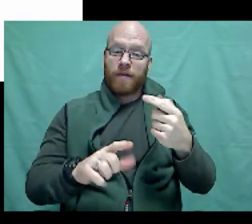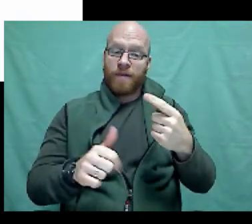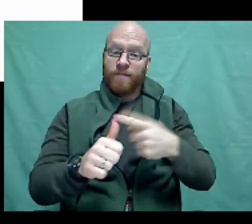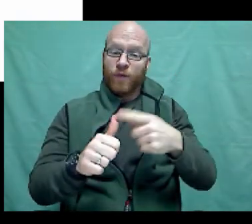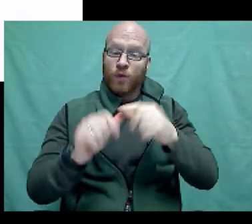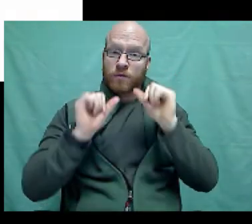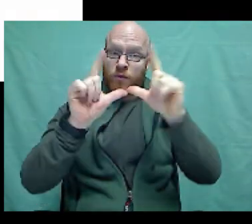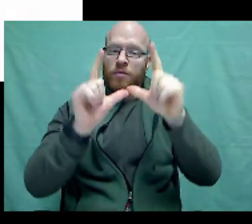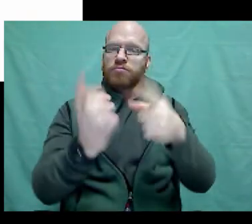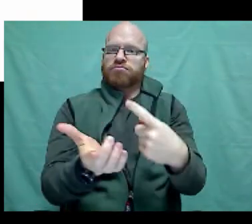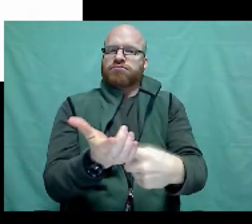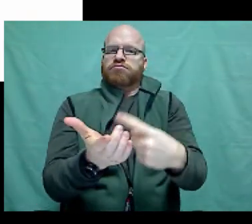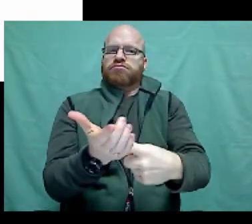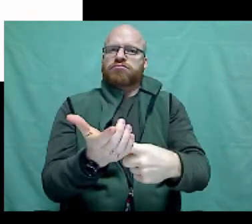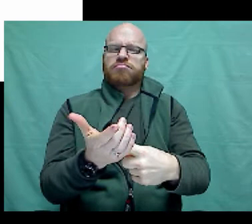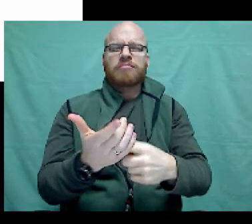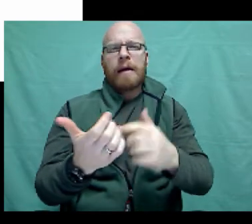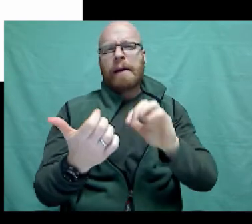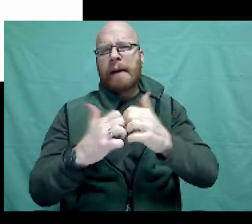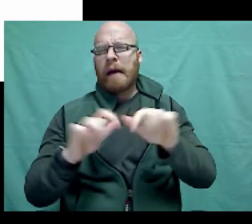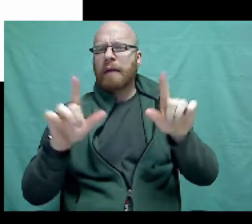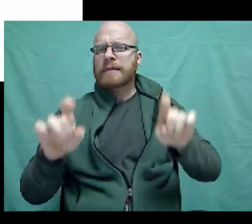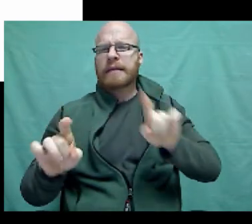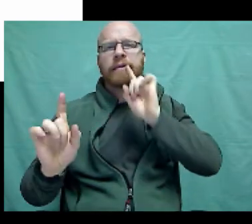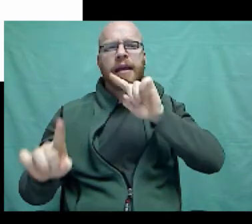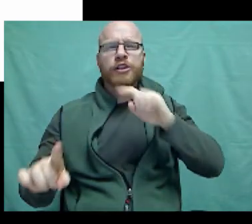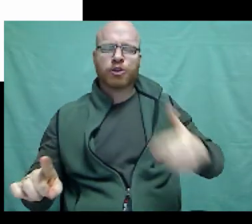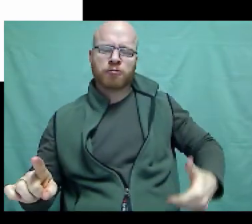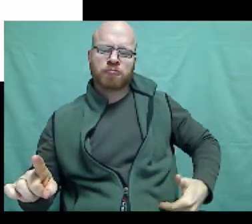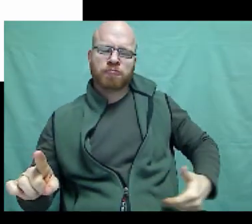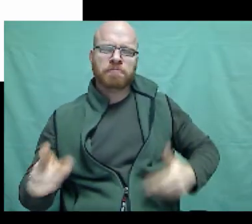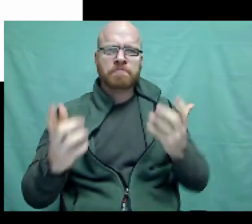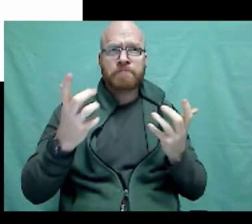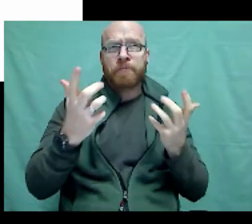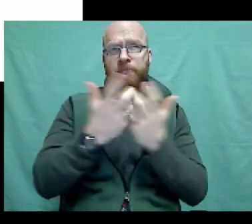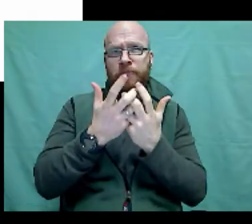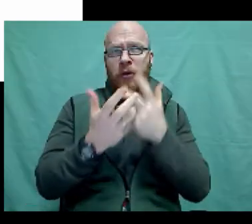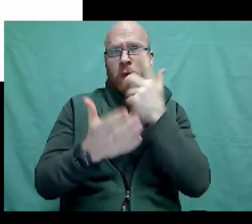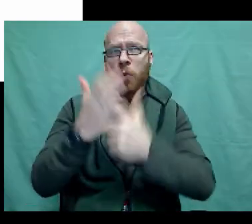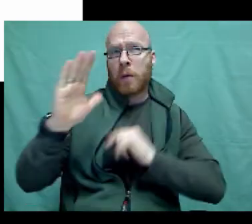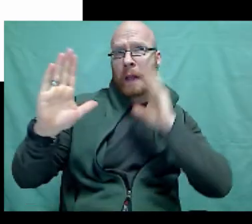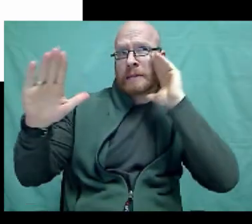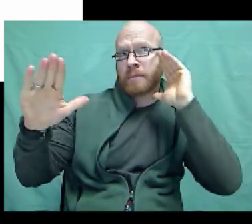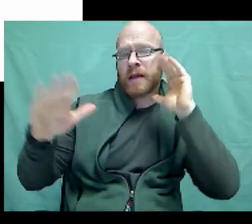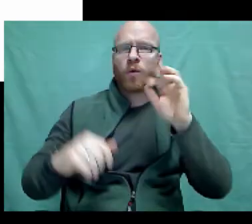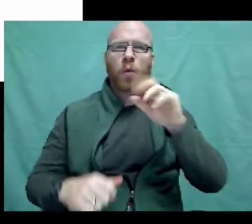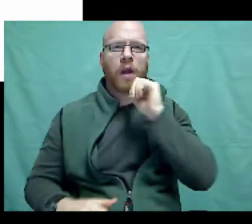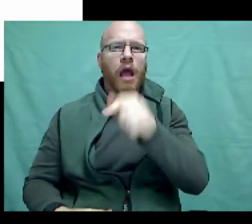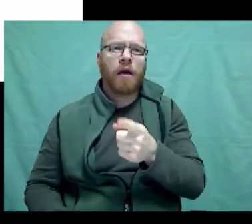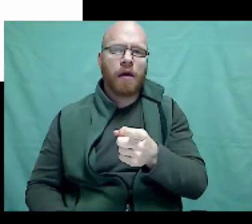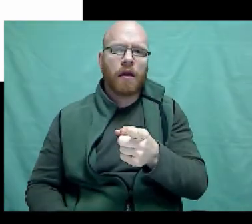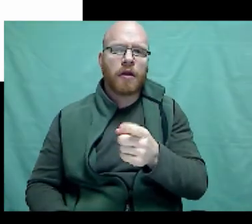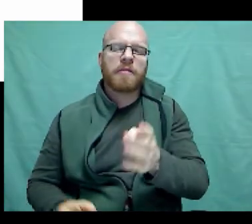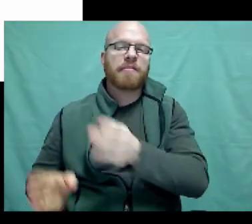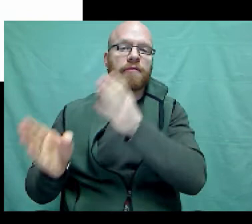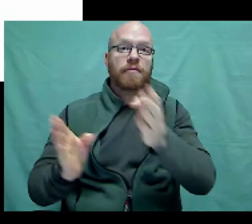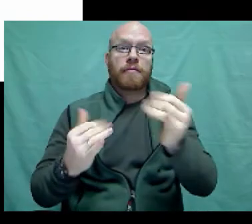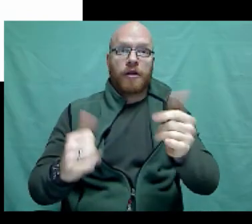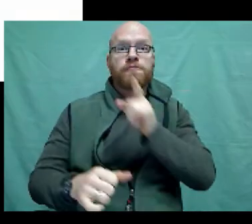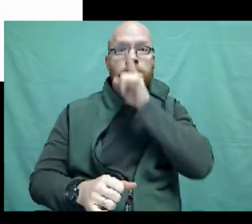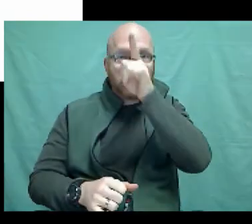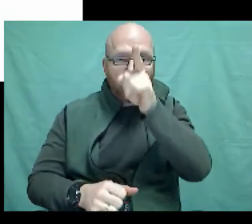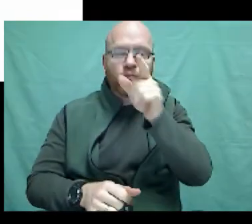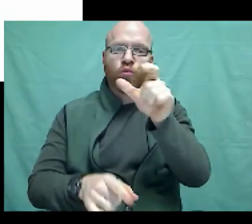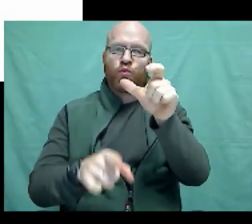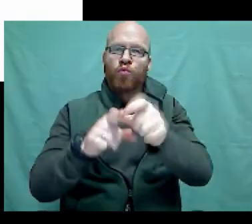first vlog, we talked about how we can check our answers, our gut check, to see if it matches what we expect or not. Does it fit the